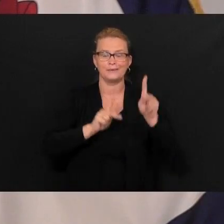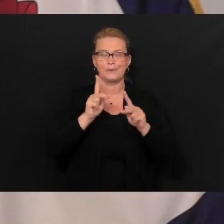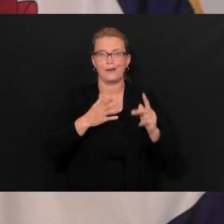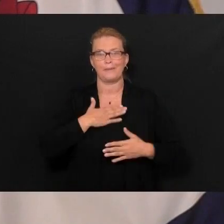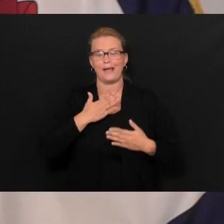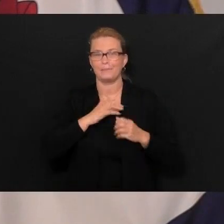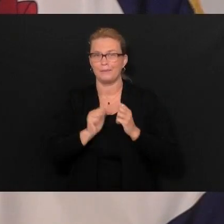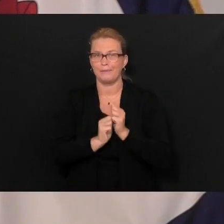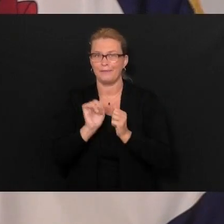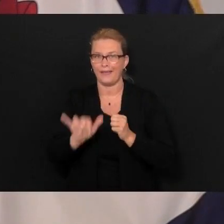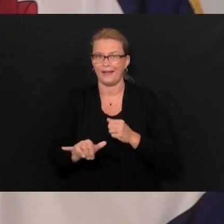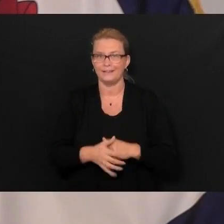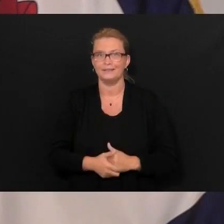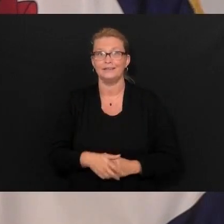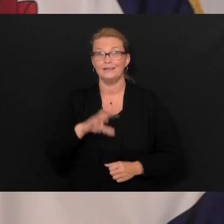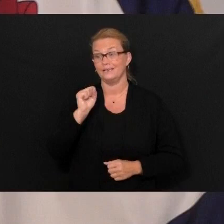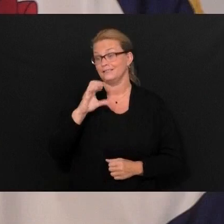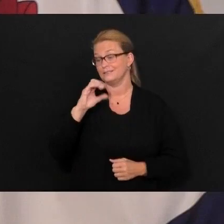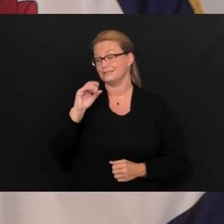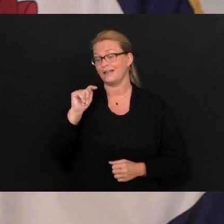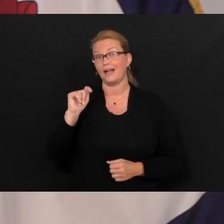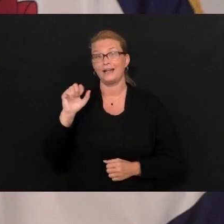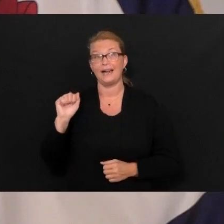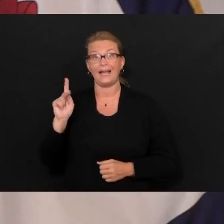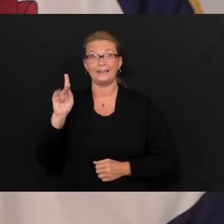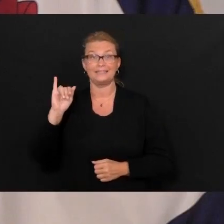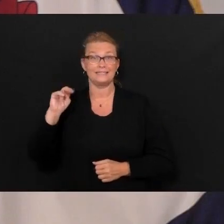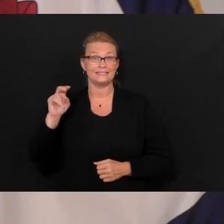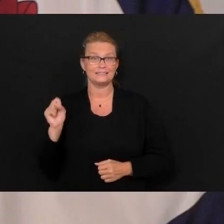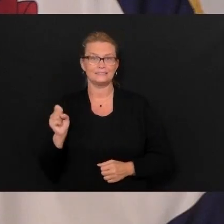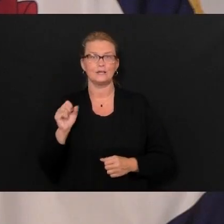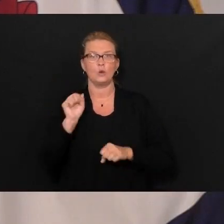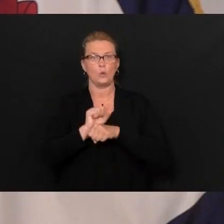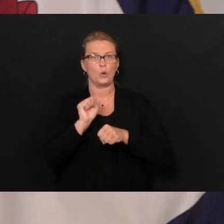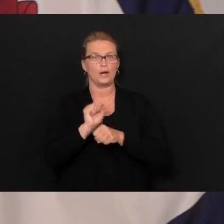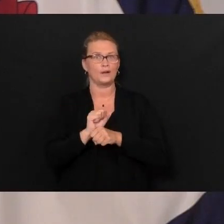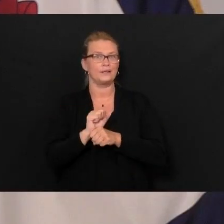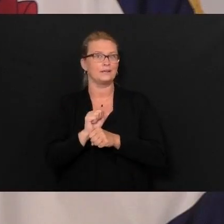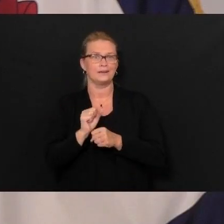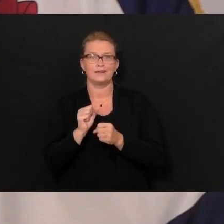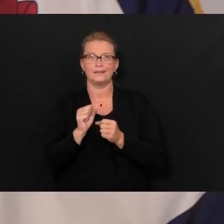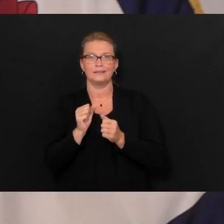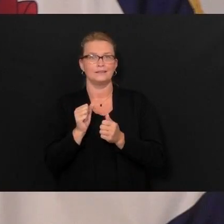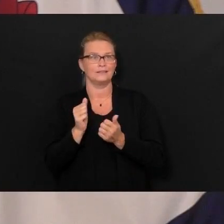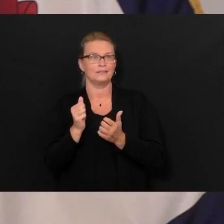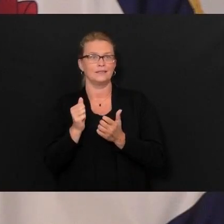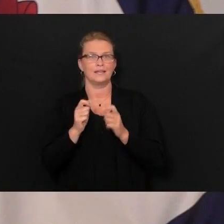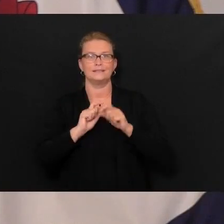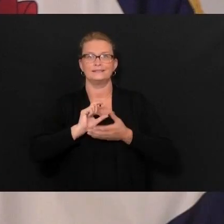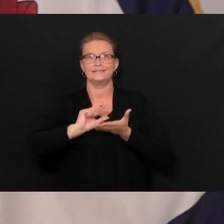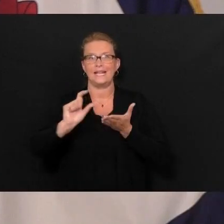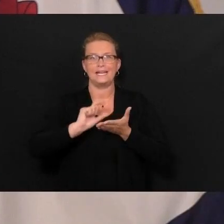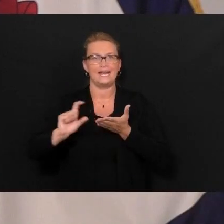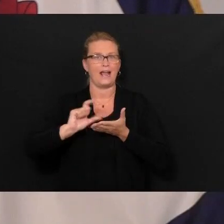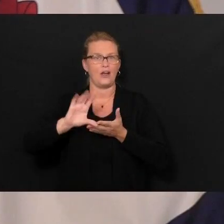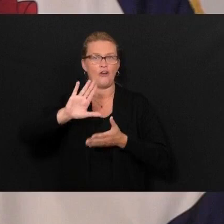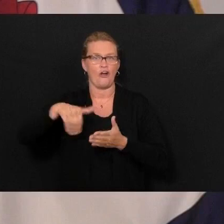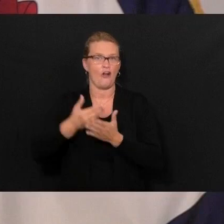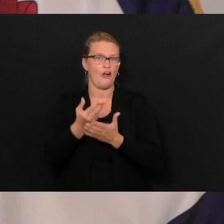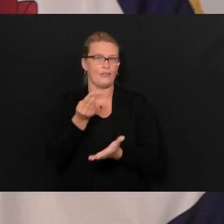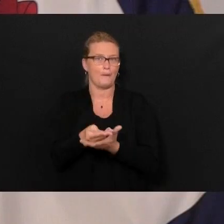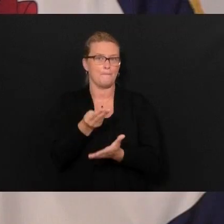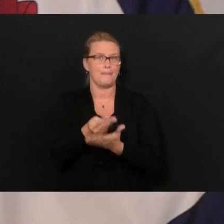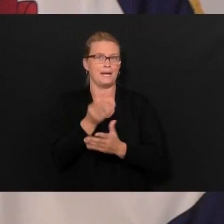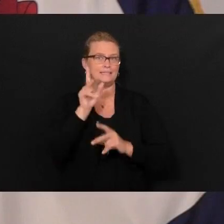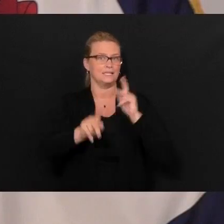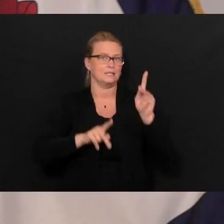with, Scott Atkins' work as far as pumping out those checks and everything to all of